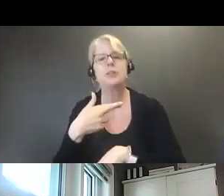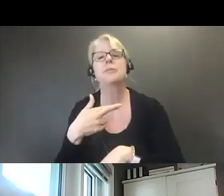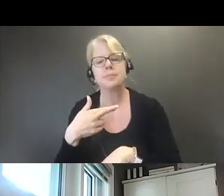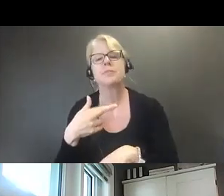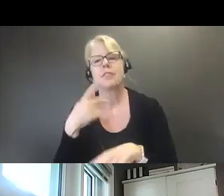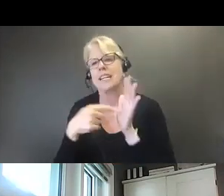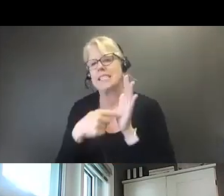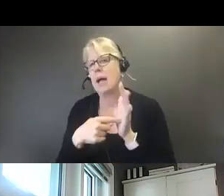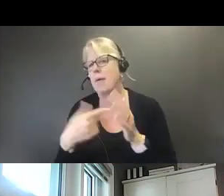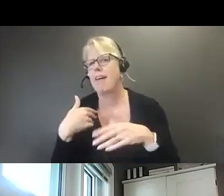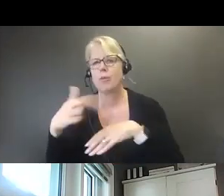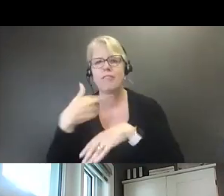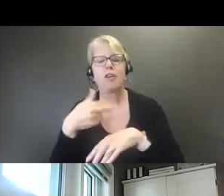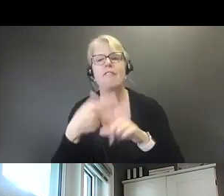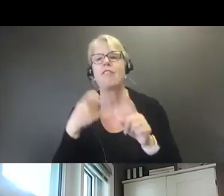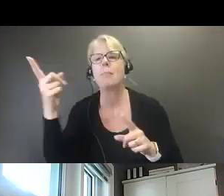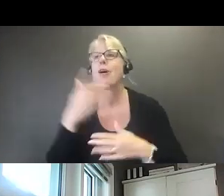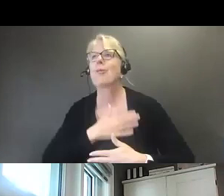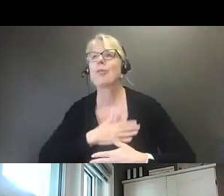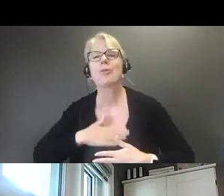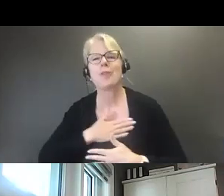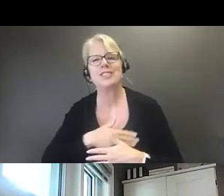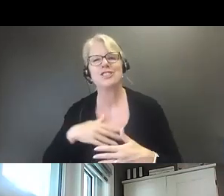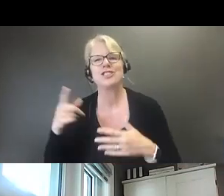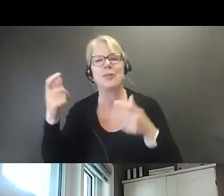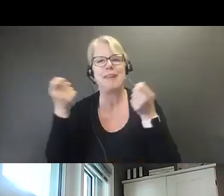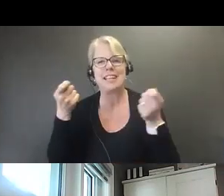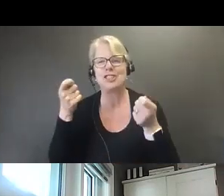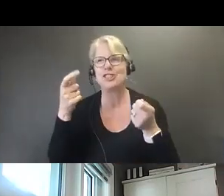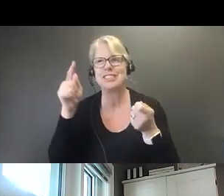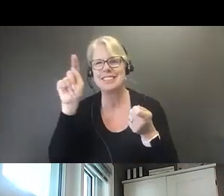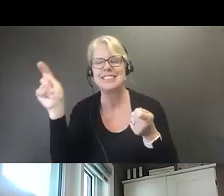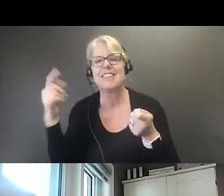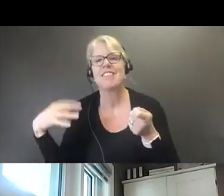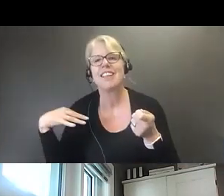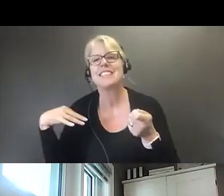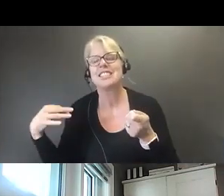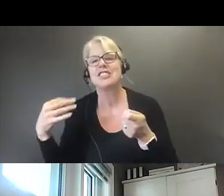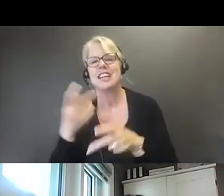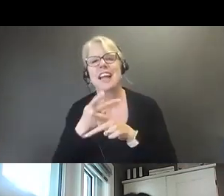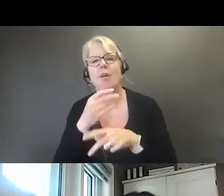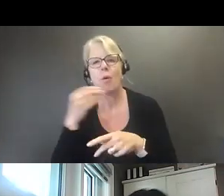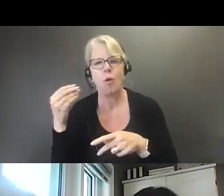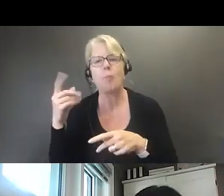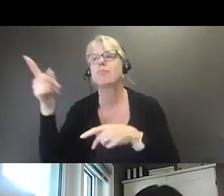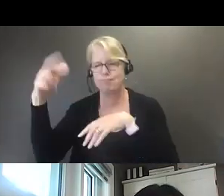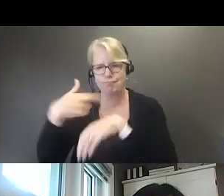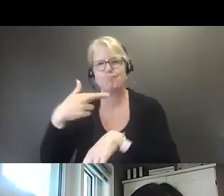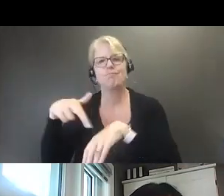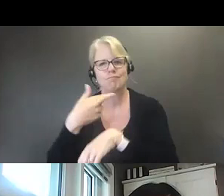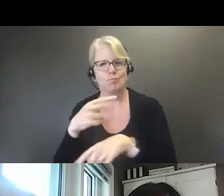we've had referrals from recreational managers of long-term care homes to our program as well.